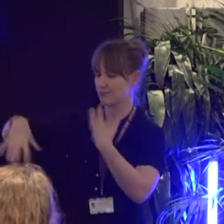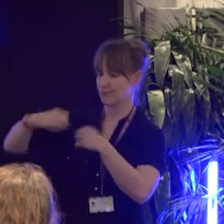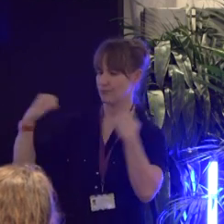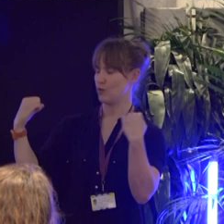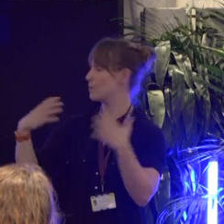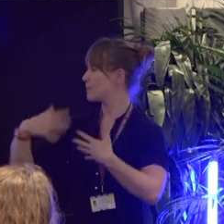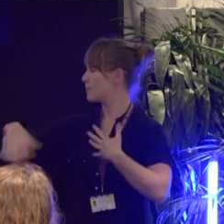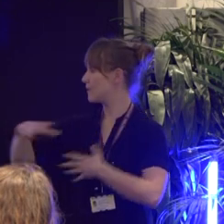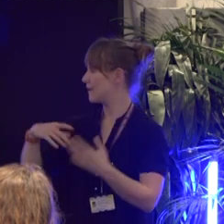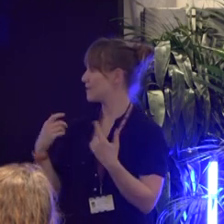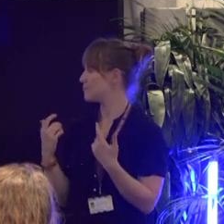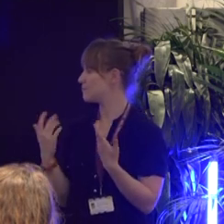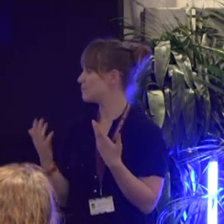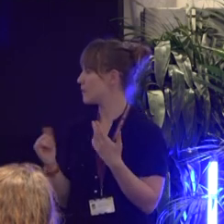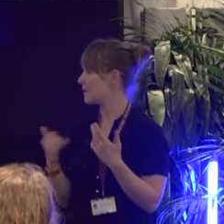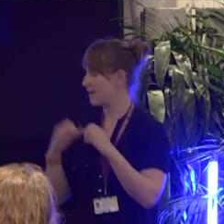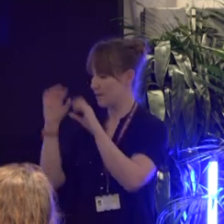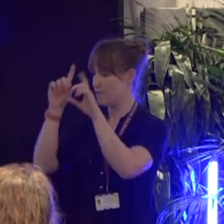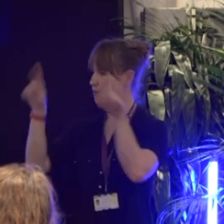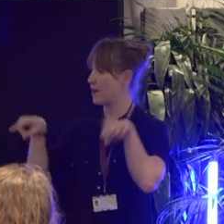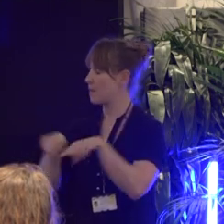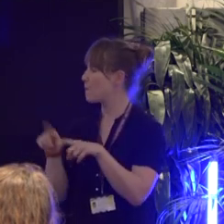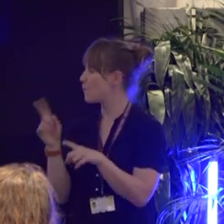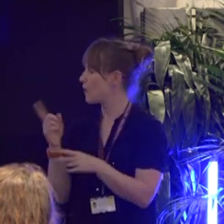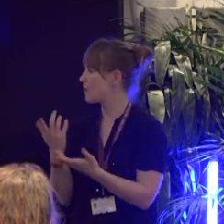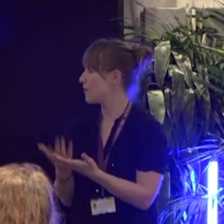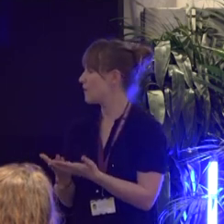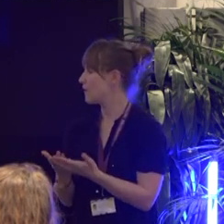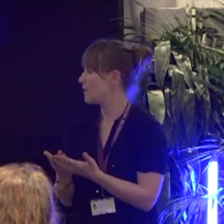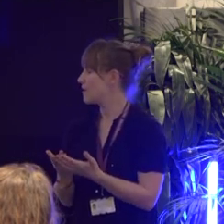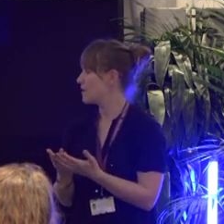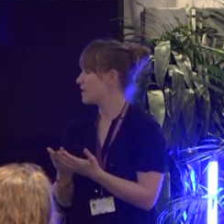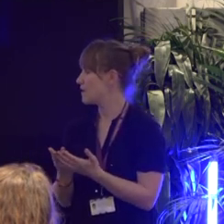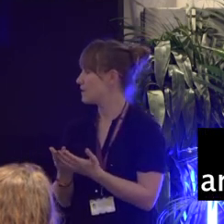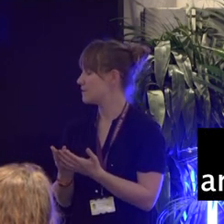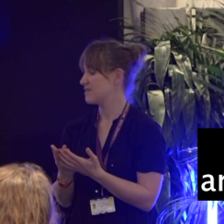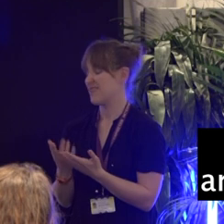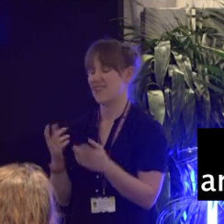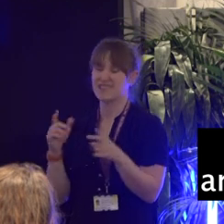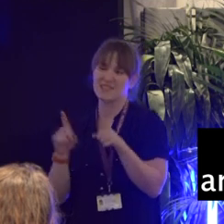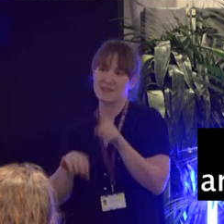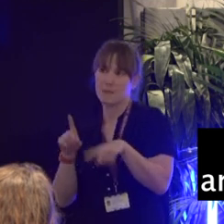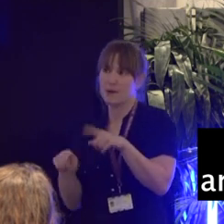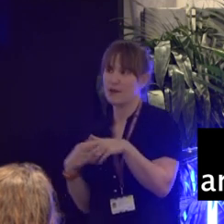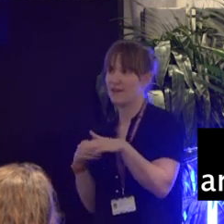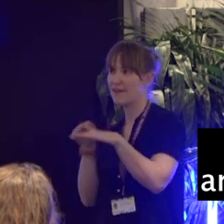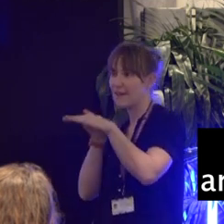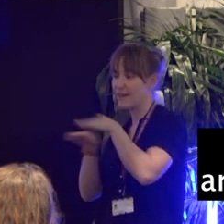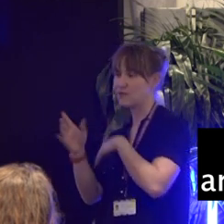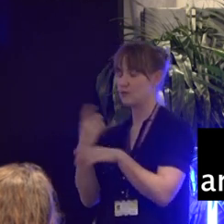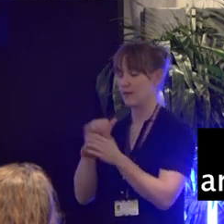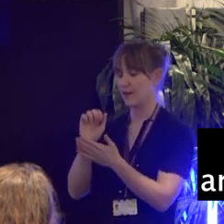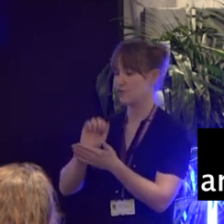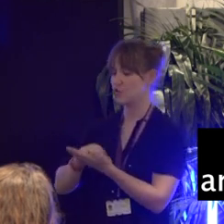I would tend to frame that as you're coming into a shop and this is the game in here. And kind